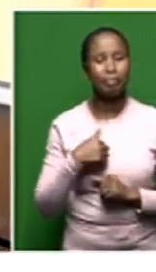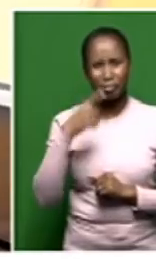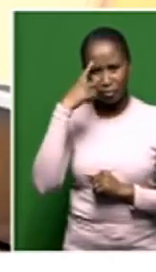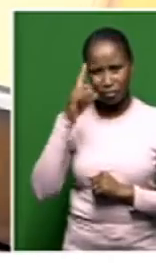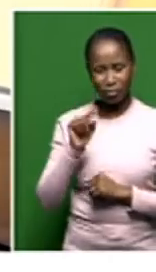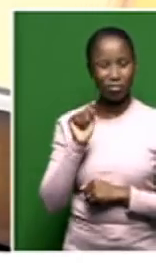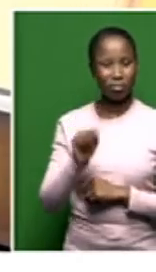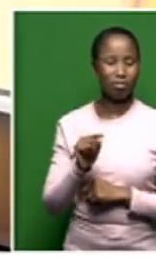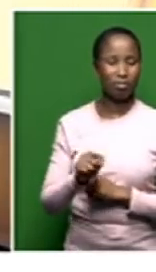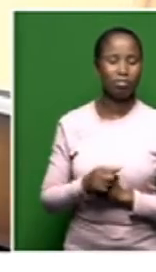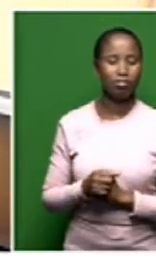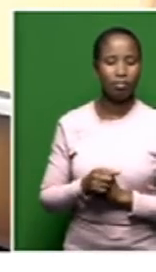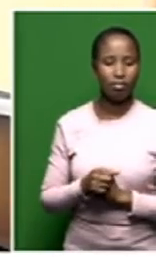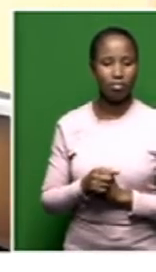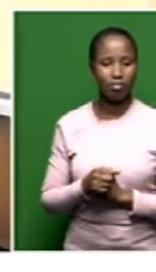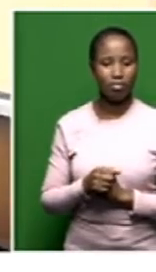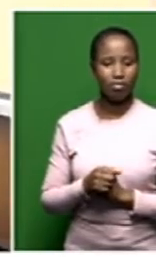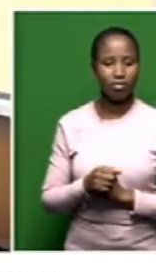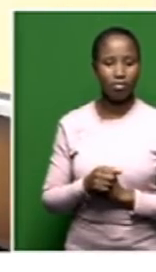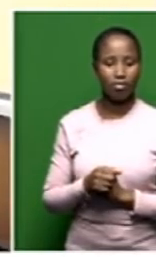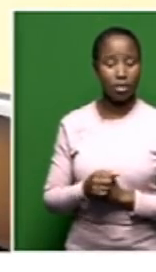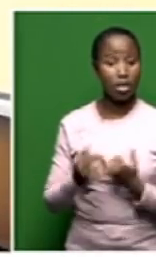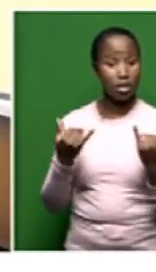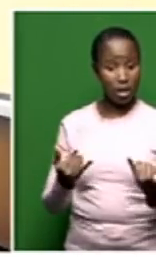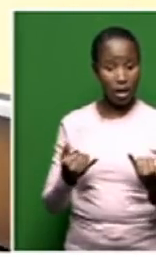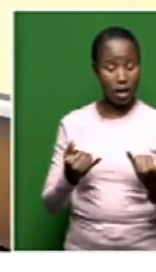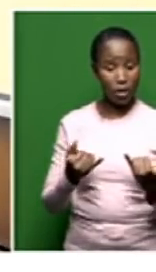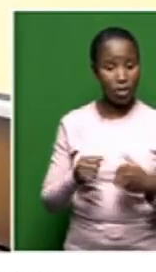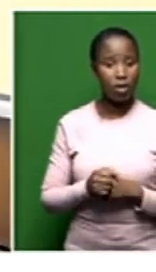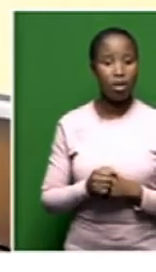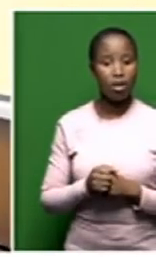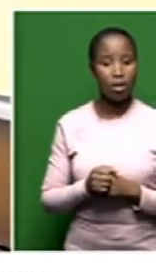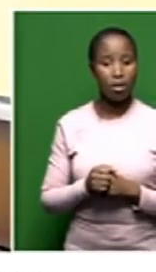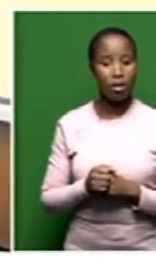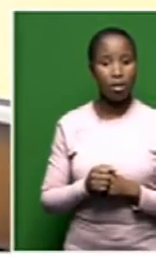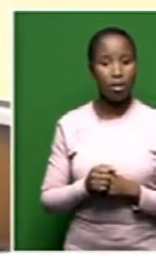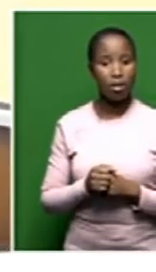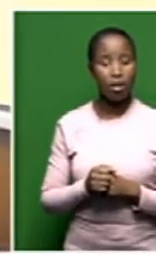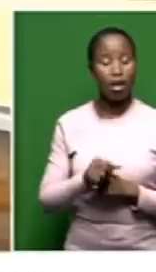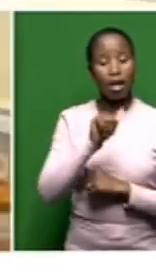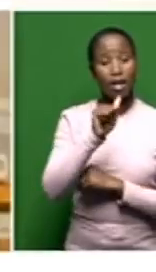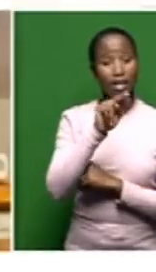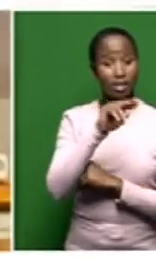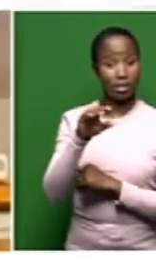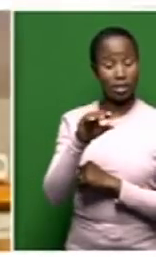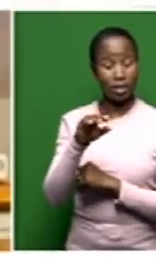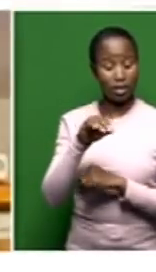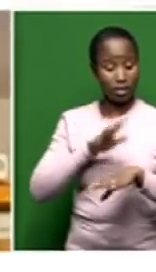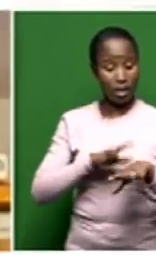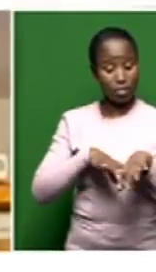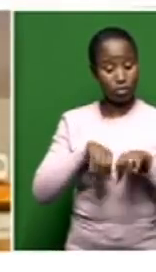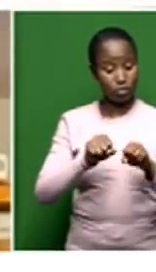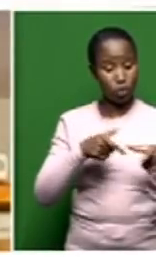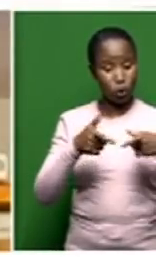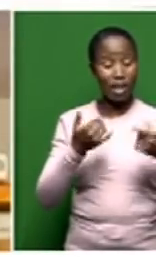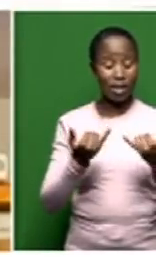overall, clearly it is the end of the liberation era, the end of the ANC's dominance. I mean, it has been coming for a